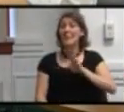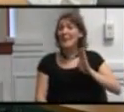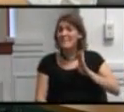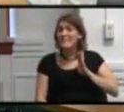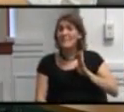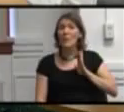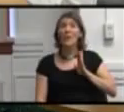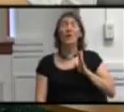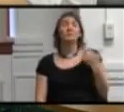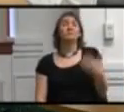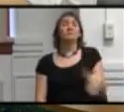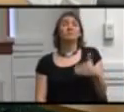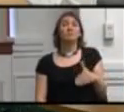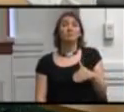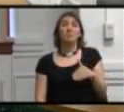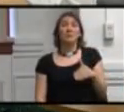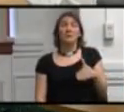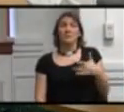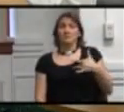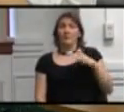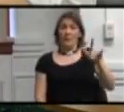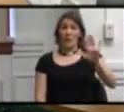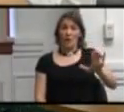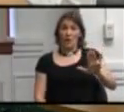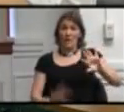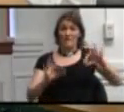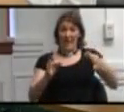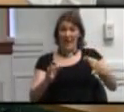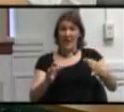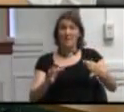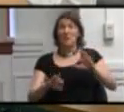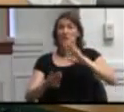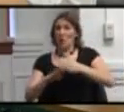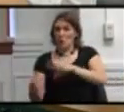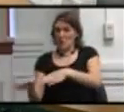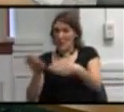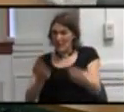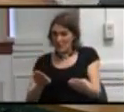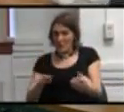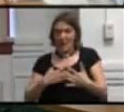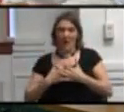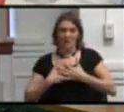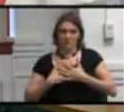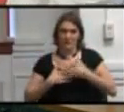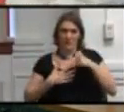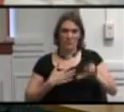mentioned. My heart goes out to her and to Ernie as well. So,